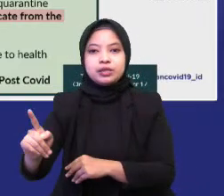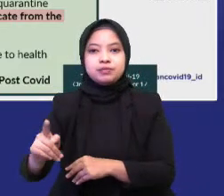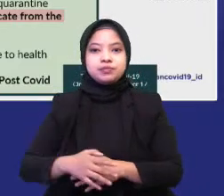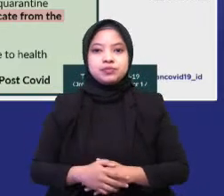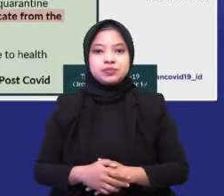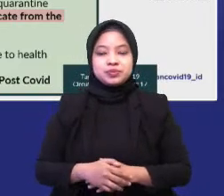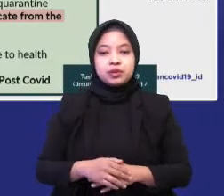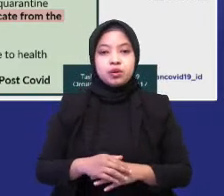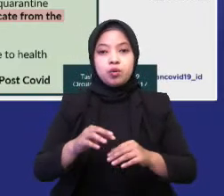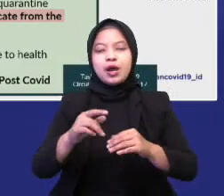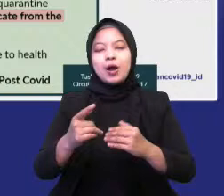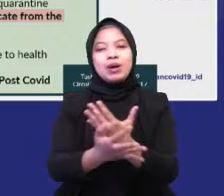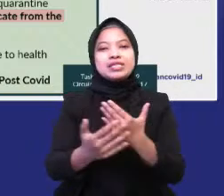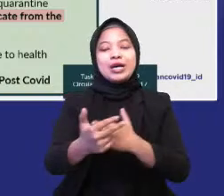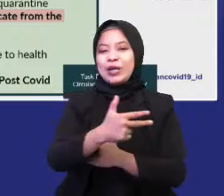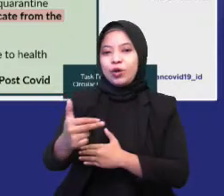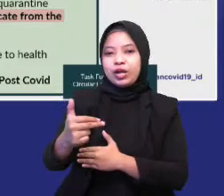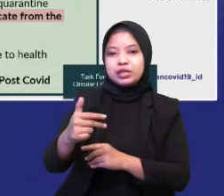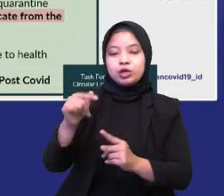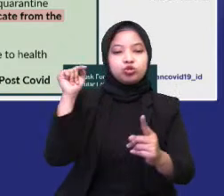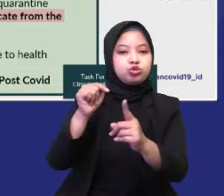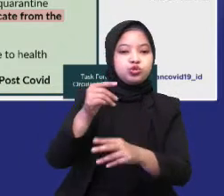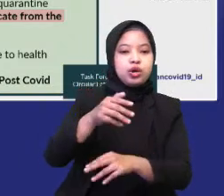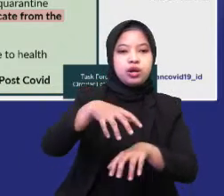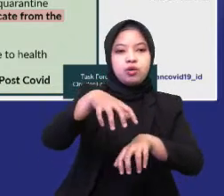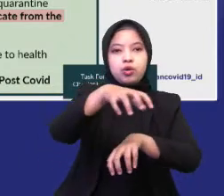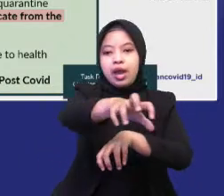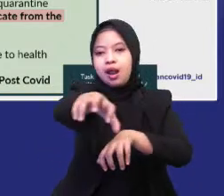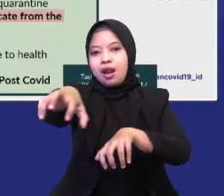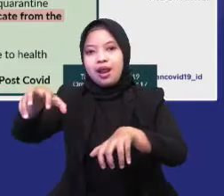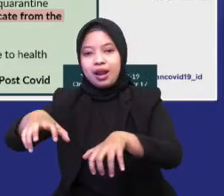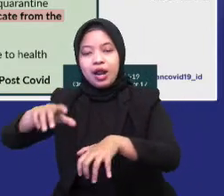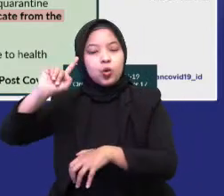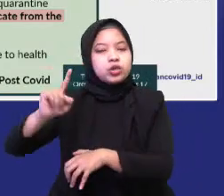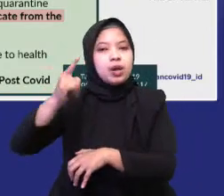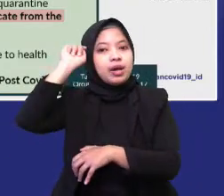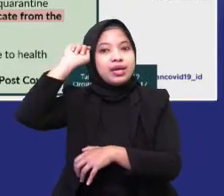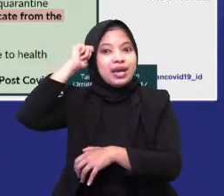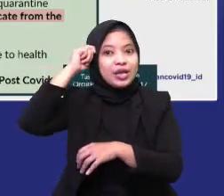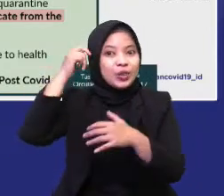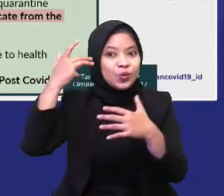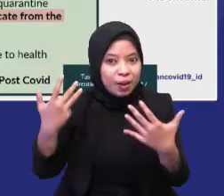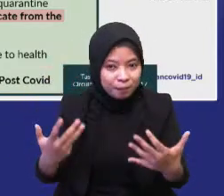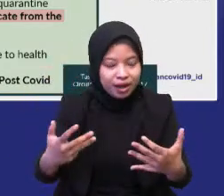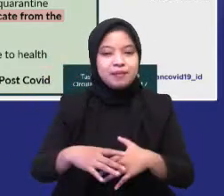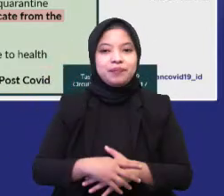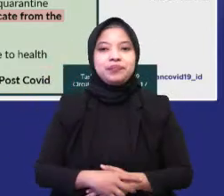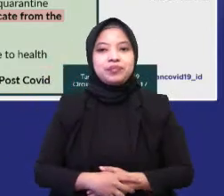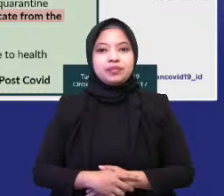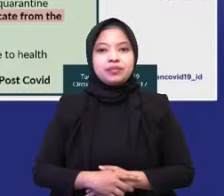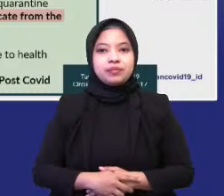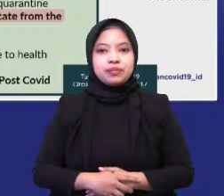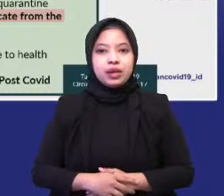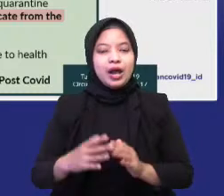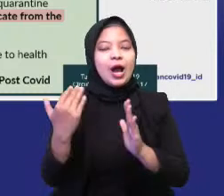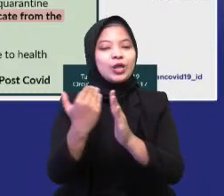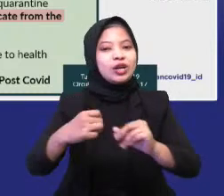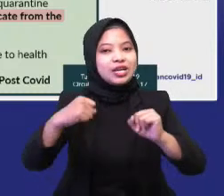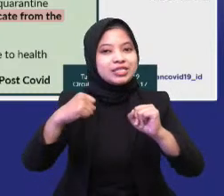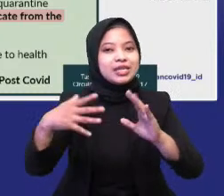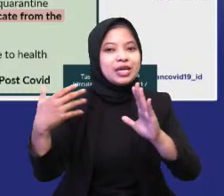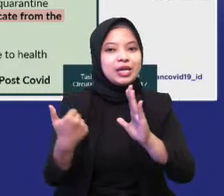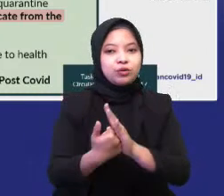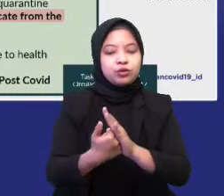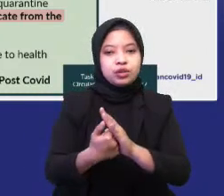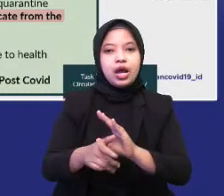domestic travelers and for all modes of transportation, first, it is not mandatory to show COVID-19 test